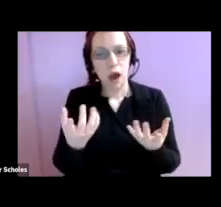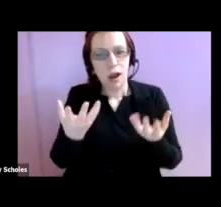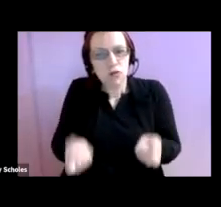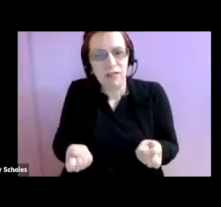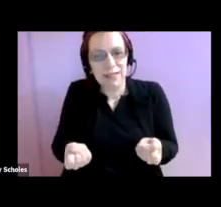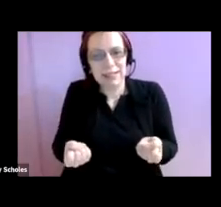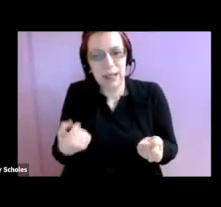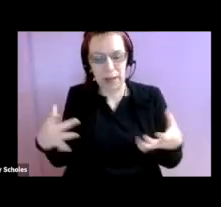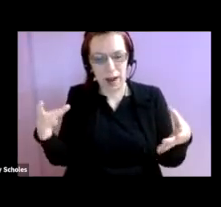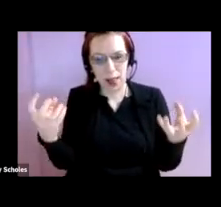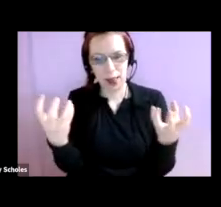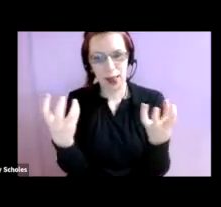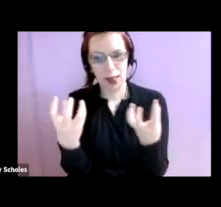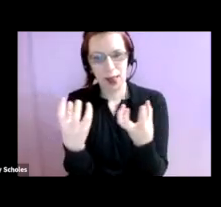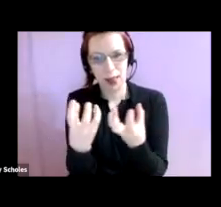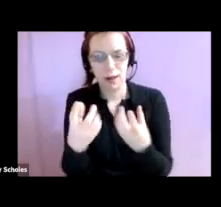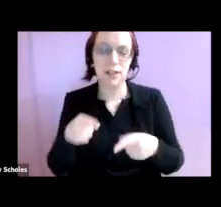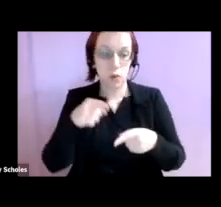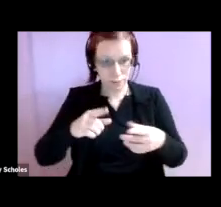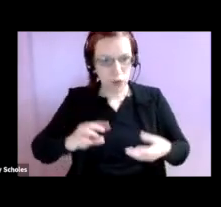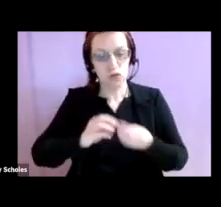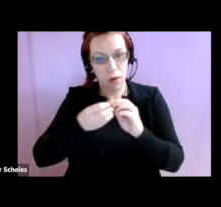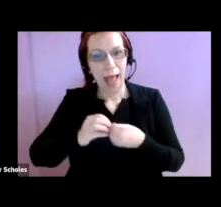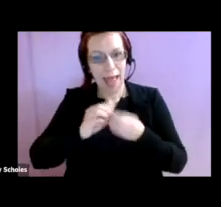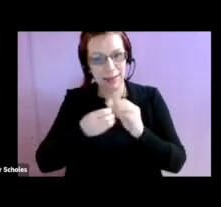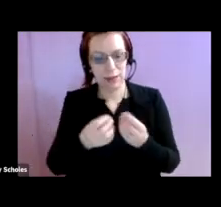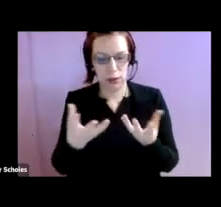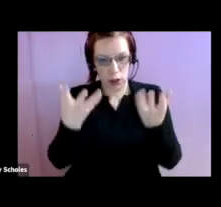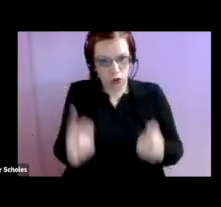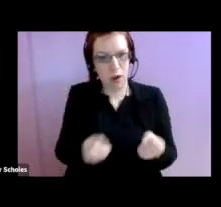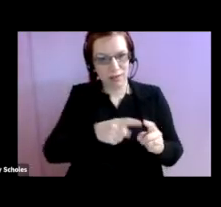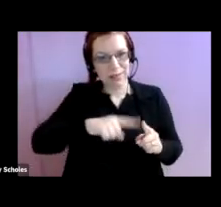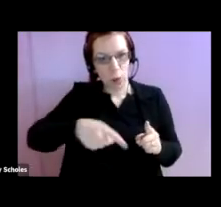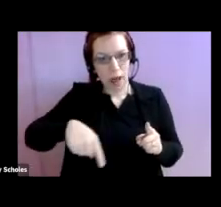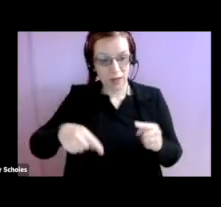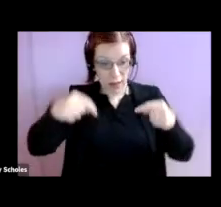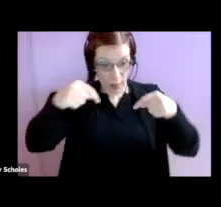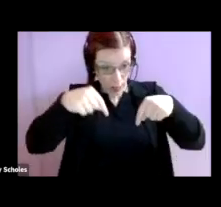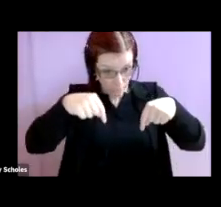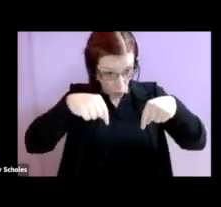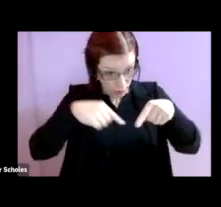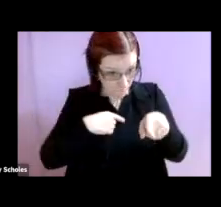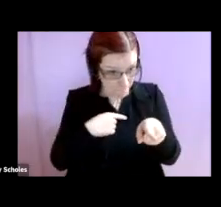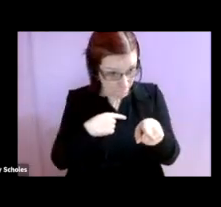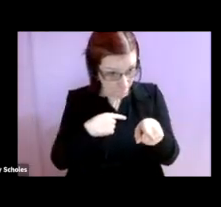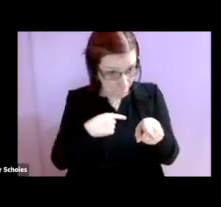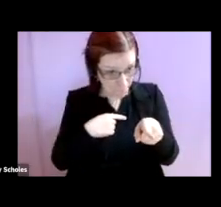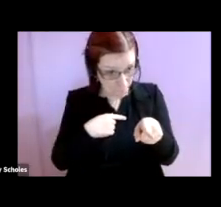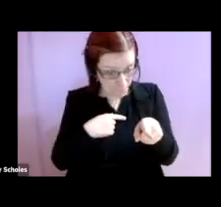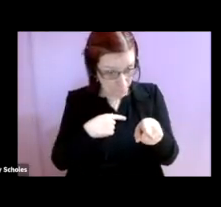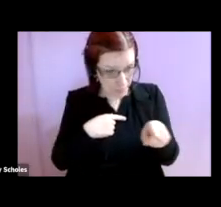they're producing gravitational waves. And underneath, at the bottom of this animation, you can see